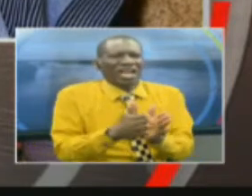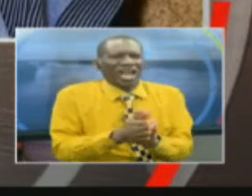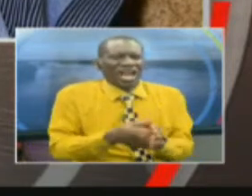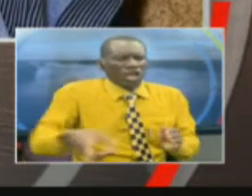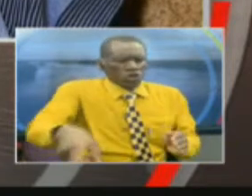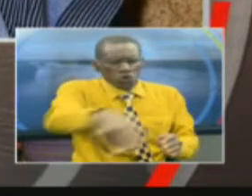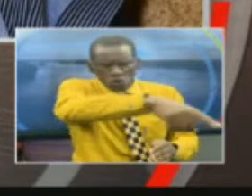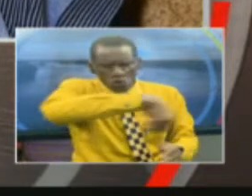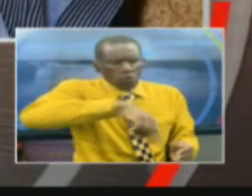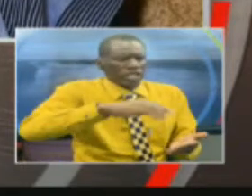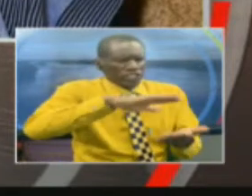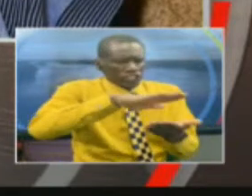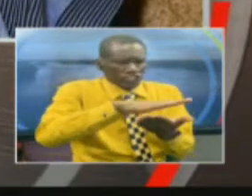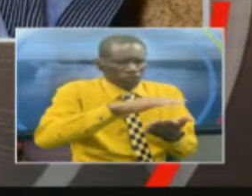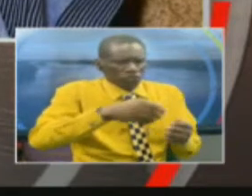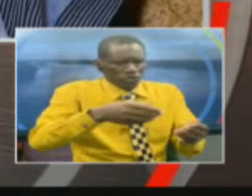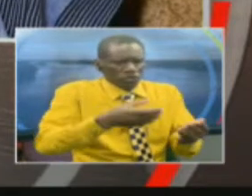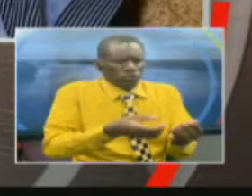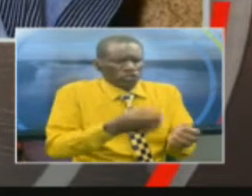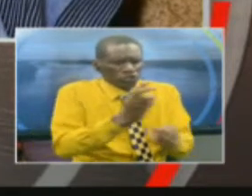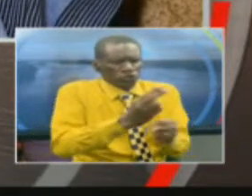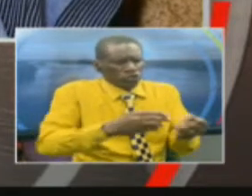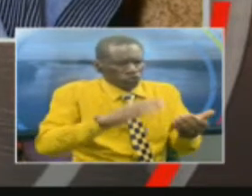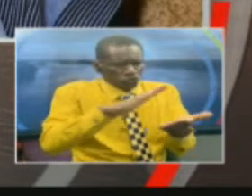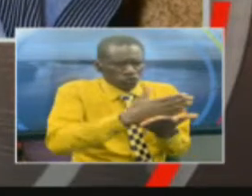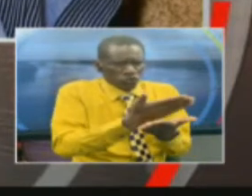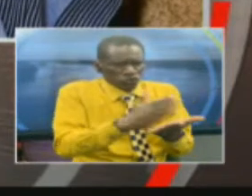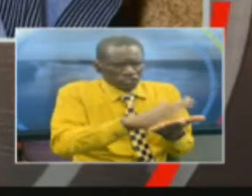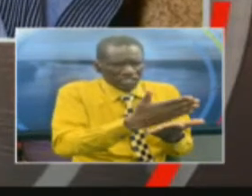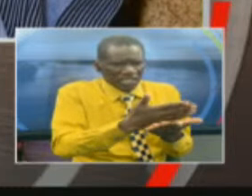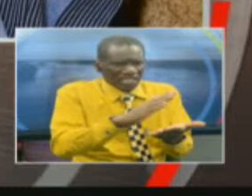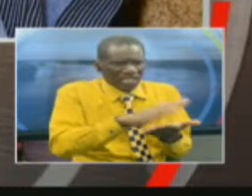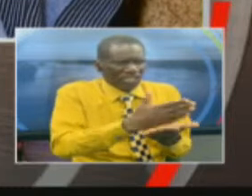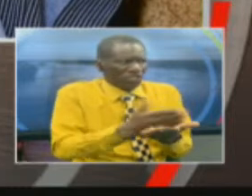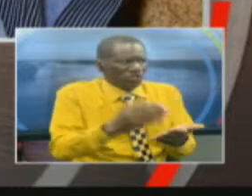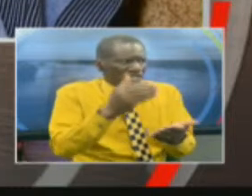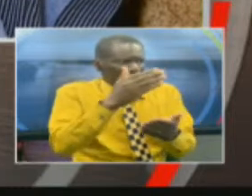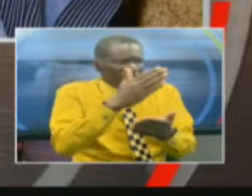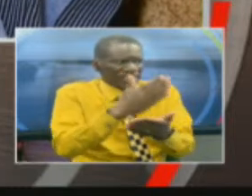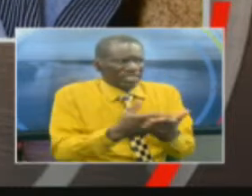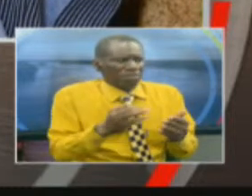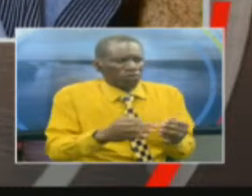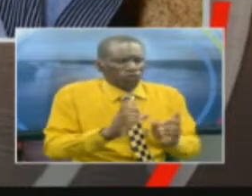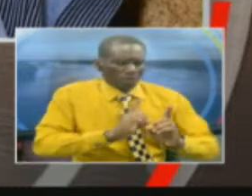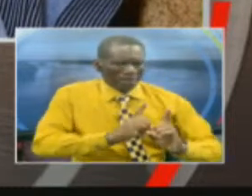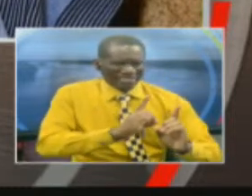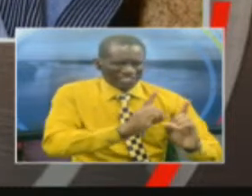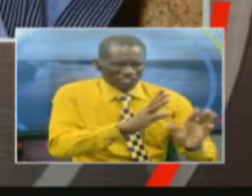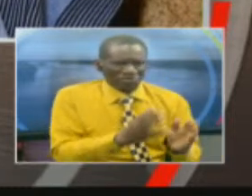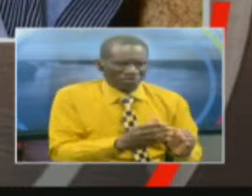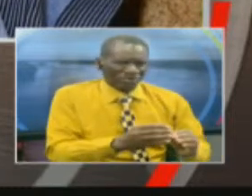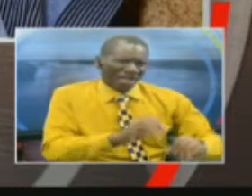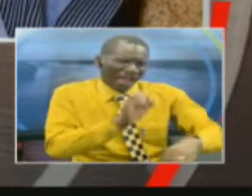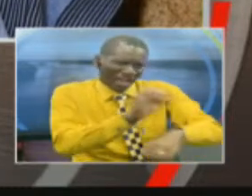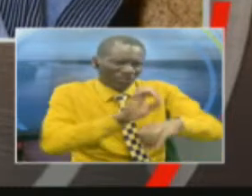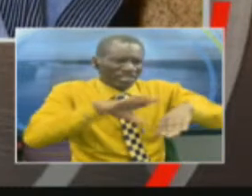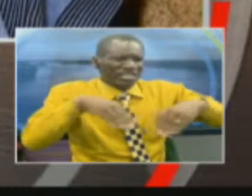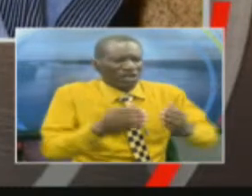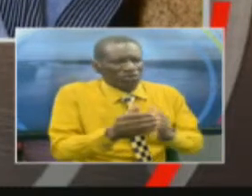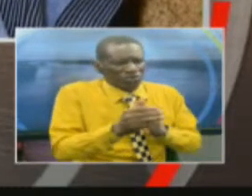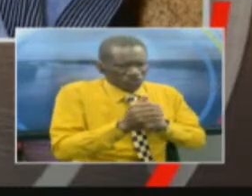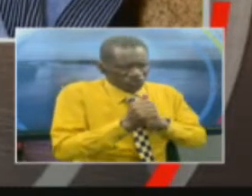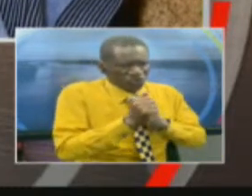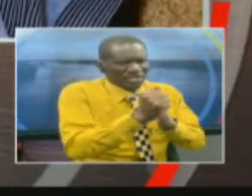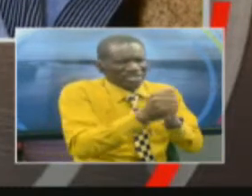to share, tips and I can say some sort of mentorship from my end.